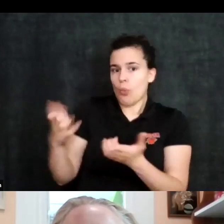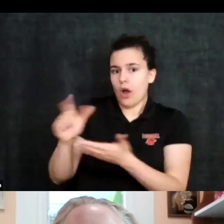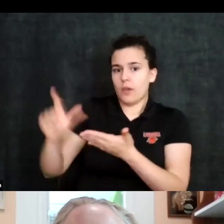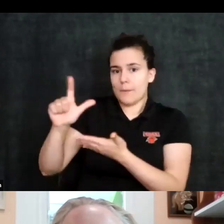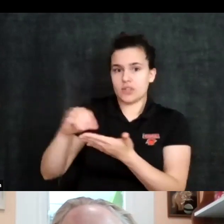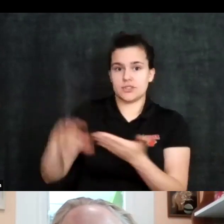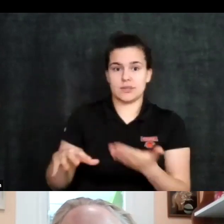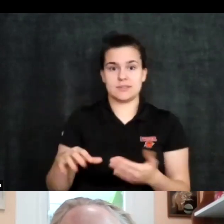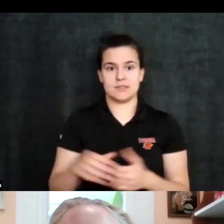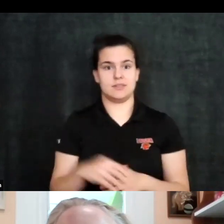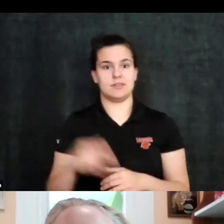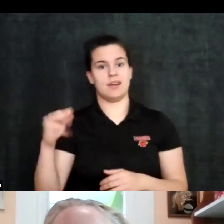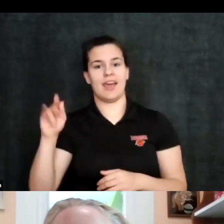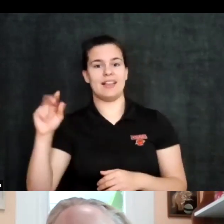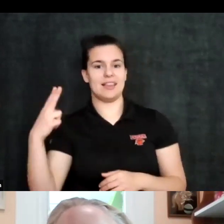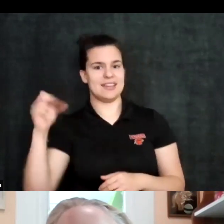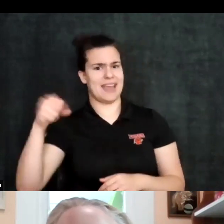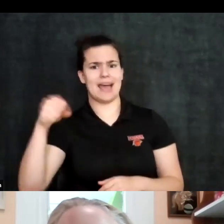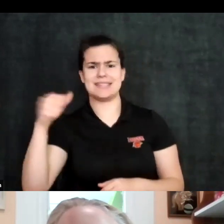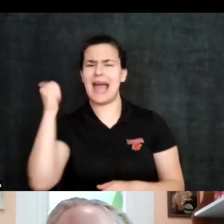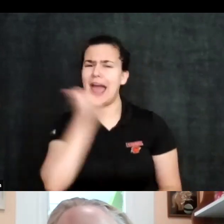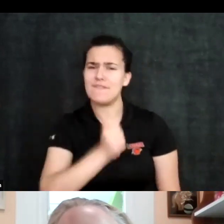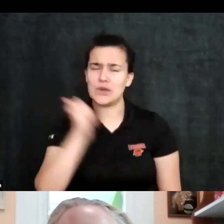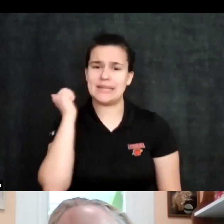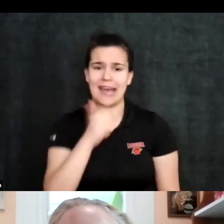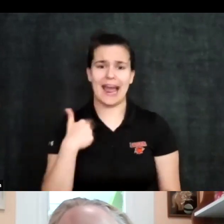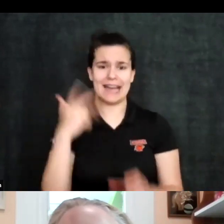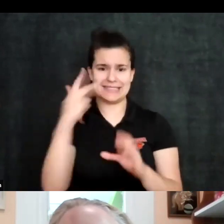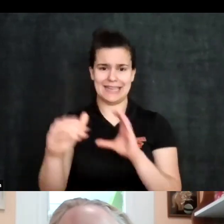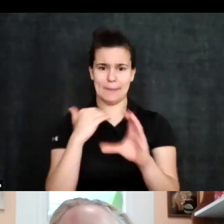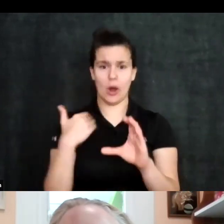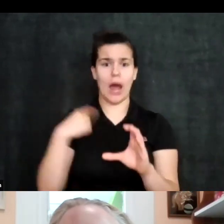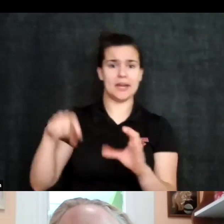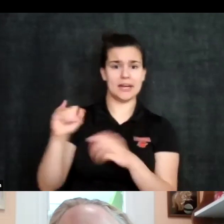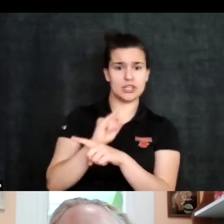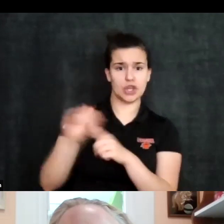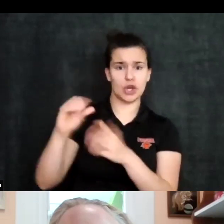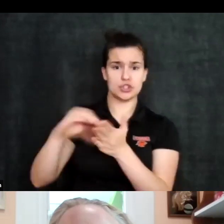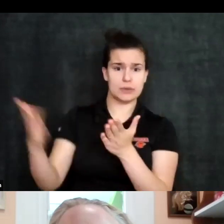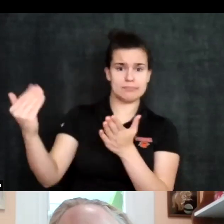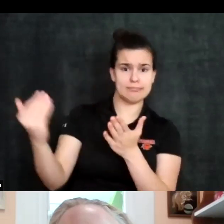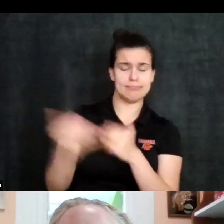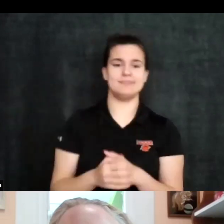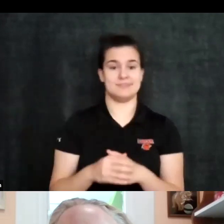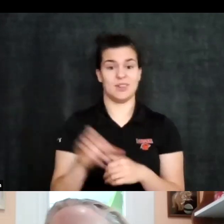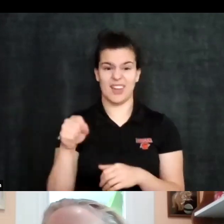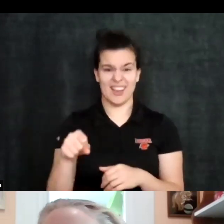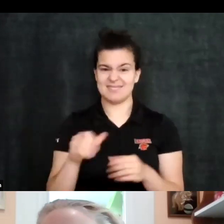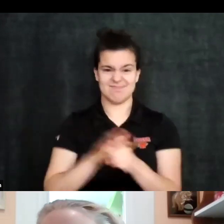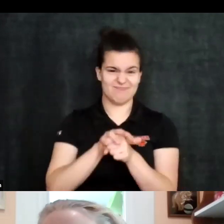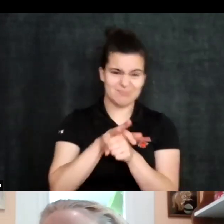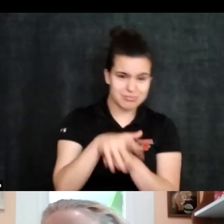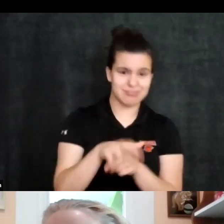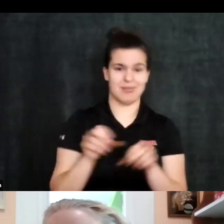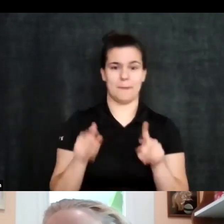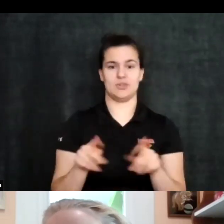emails every day about looking for internships for intern students. So, well, is there anything else you wanted to mention? I know another thing that y'all